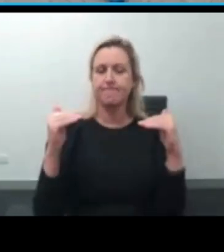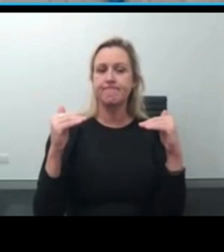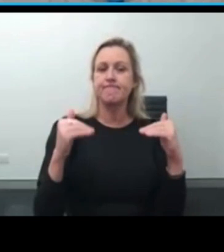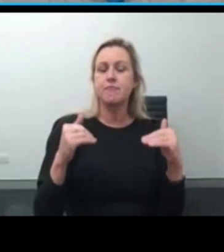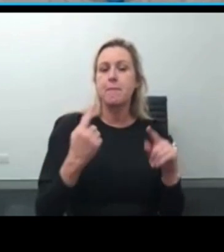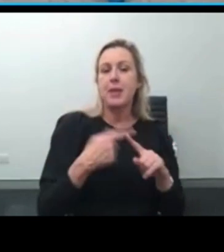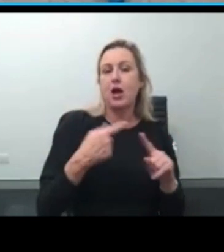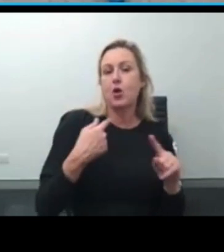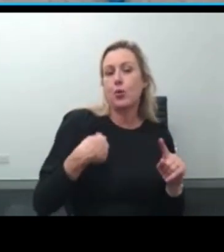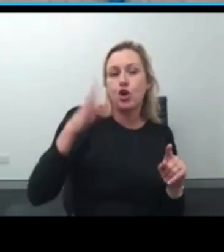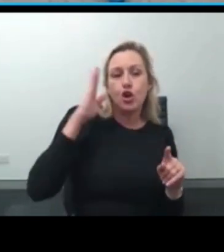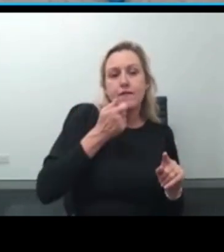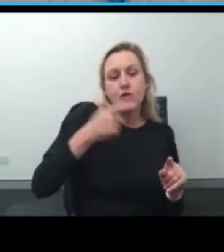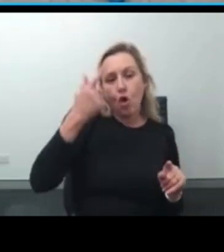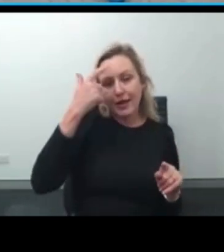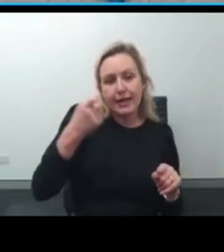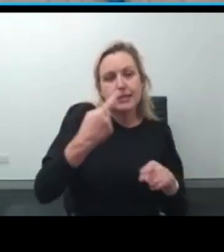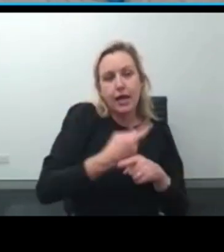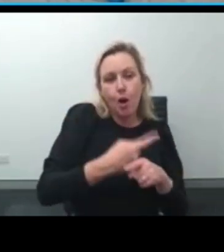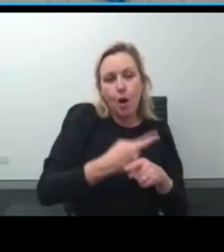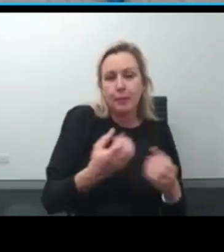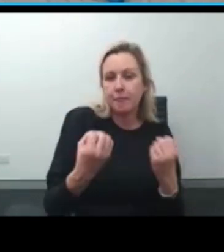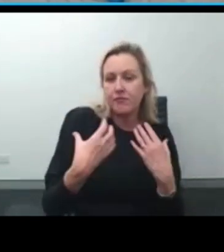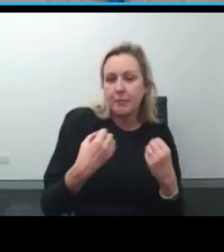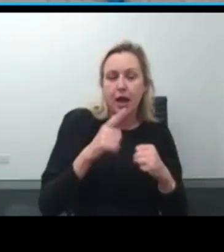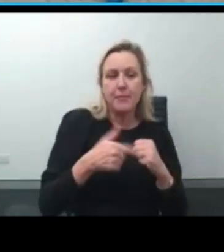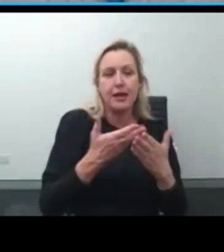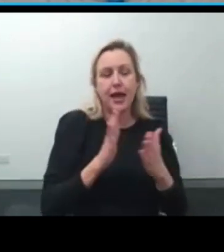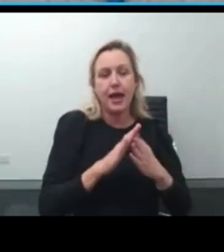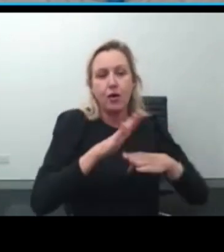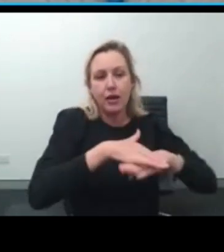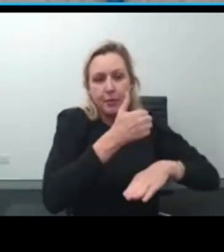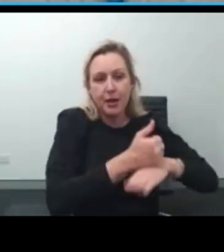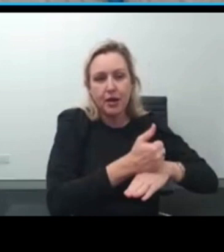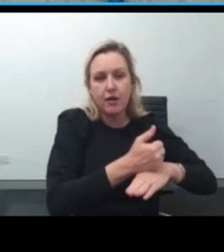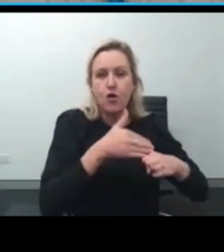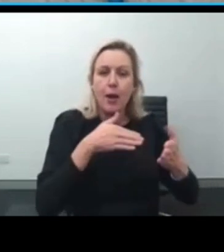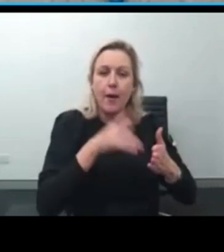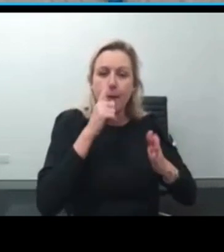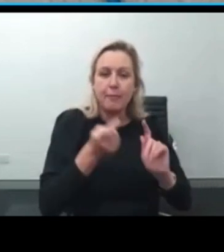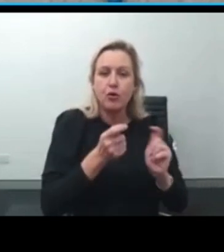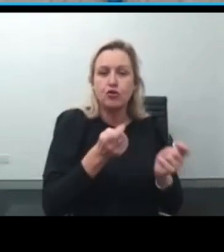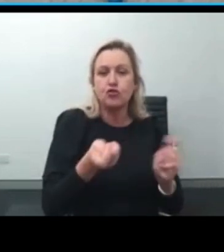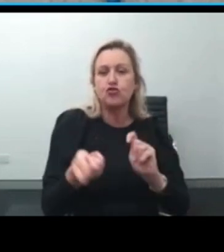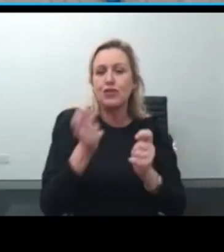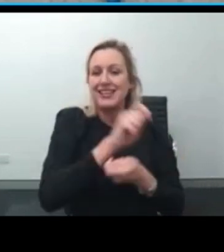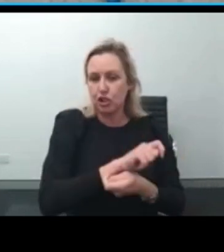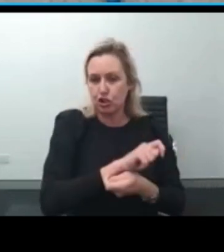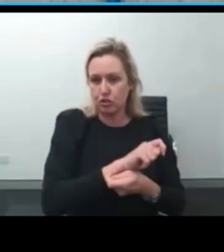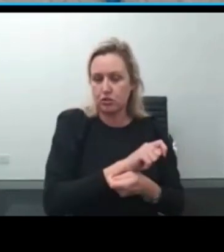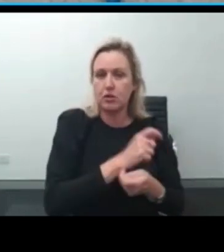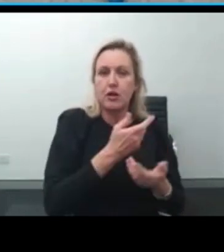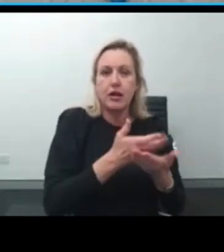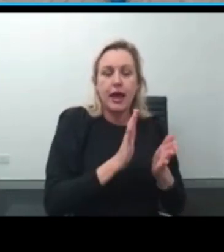of suggestions and comments on how to support implementation and ready the sector to transition. So what we need to do in the context of